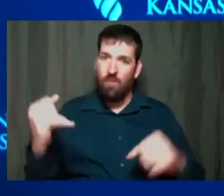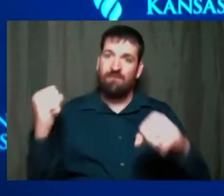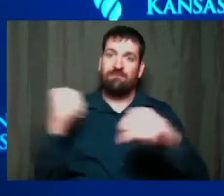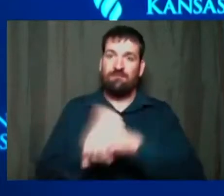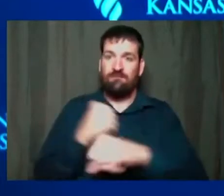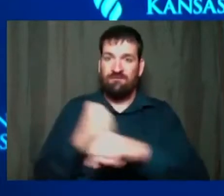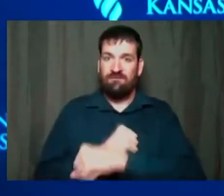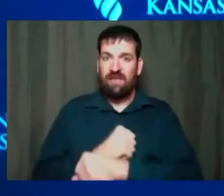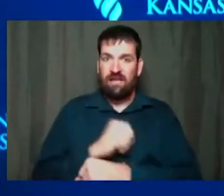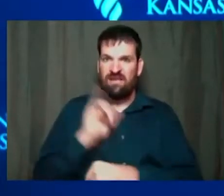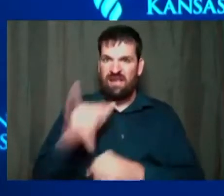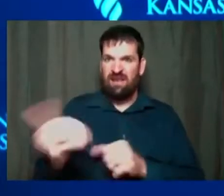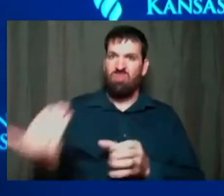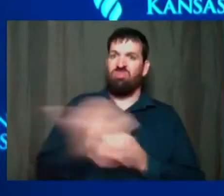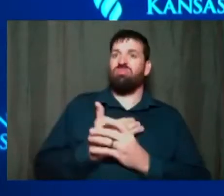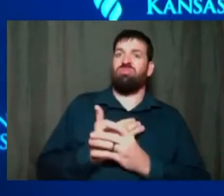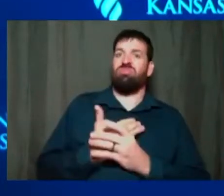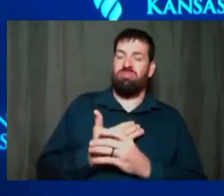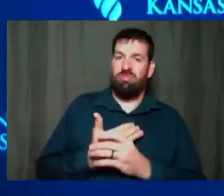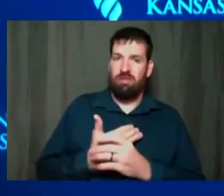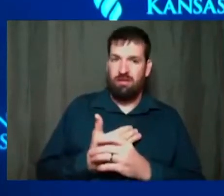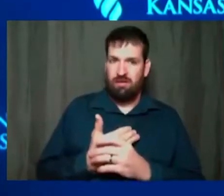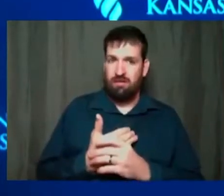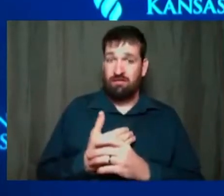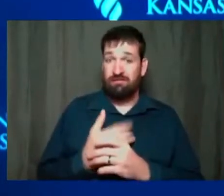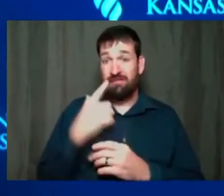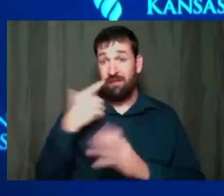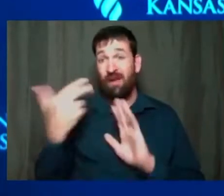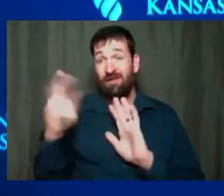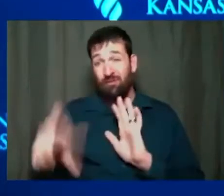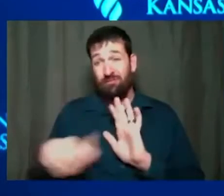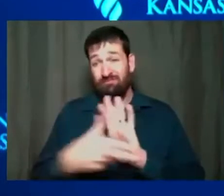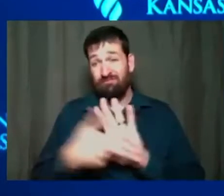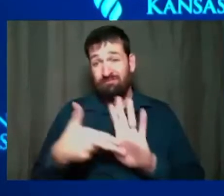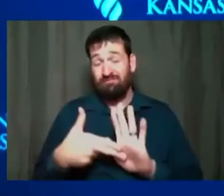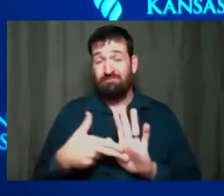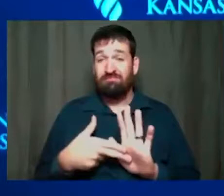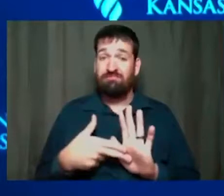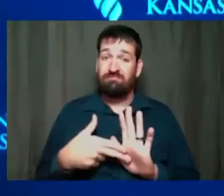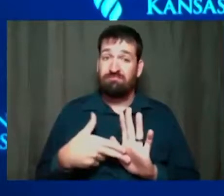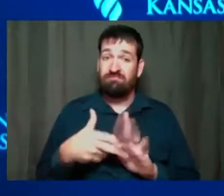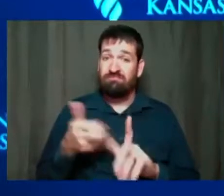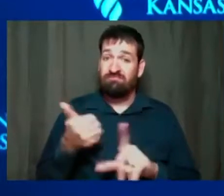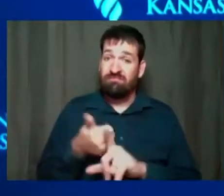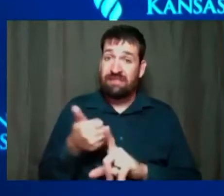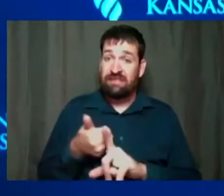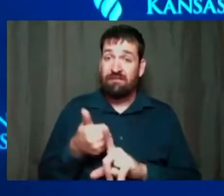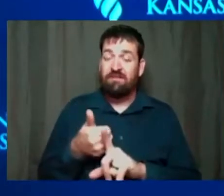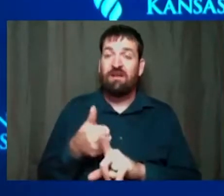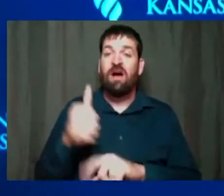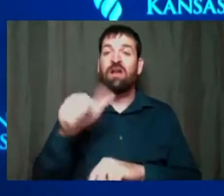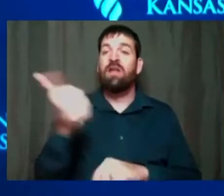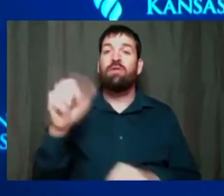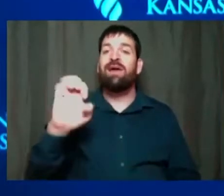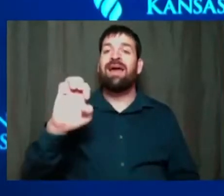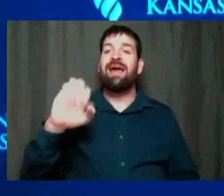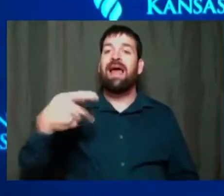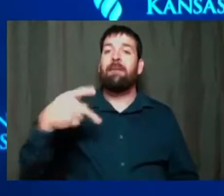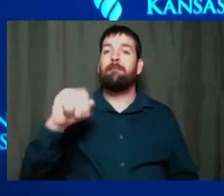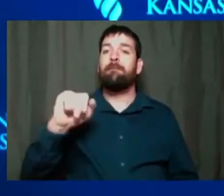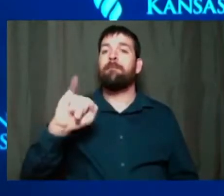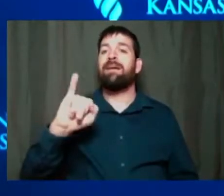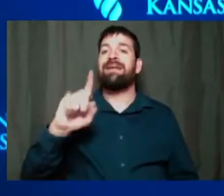intrusion. And I think we have to call it for what it is, and it really is. It is yet another epidemic we are dealing with, and it's the